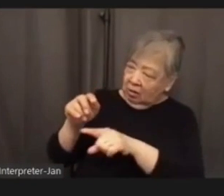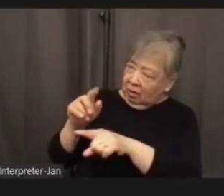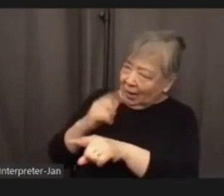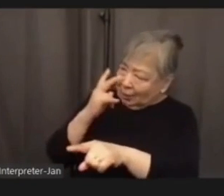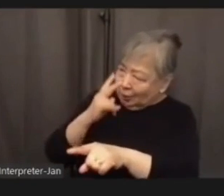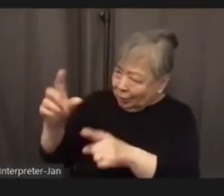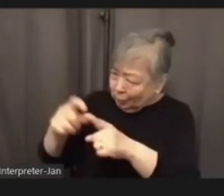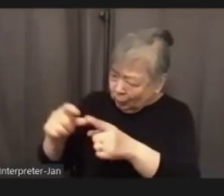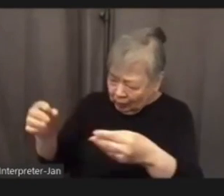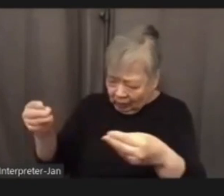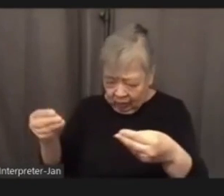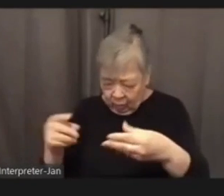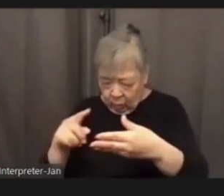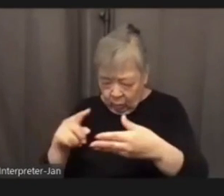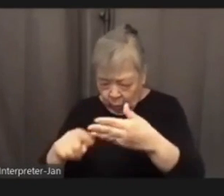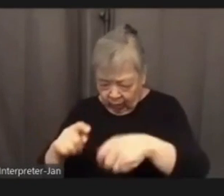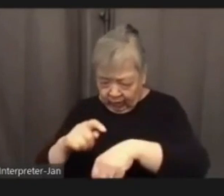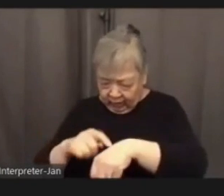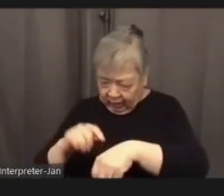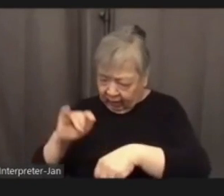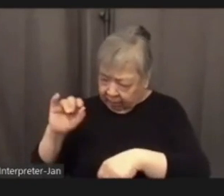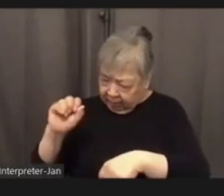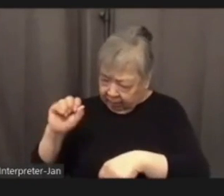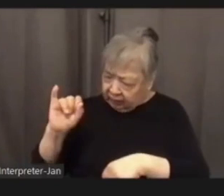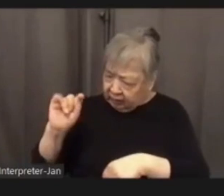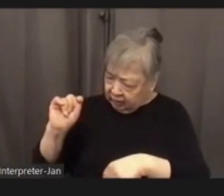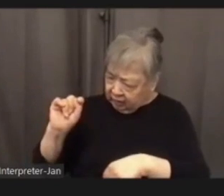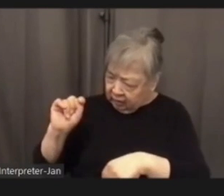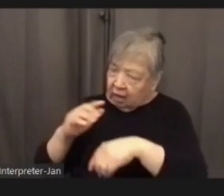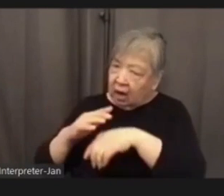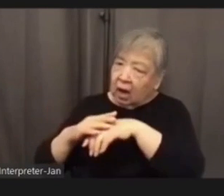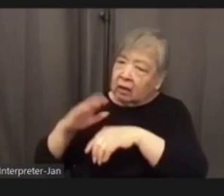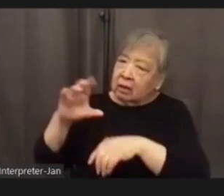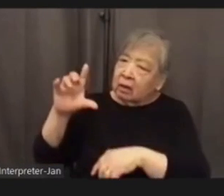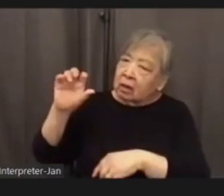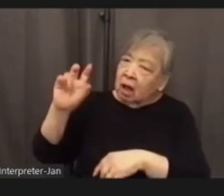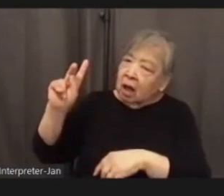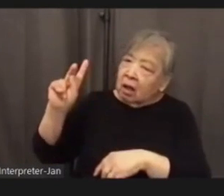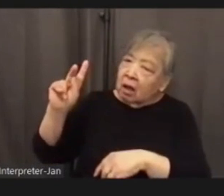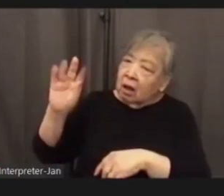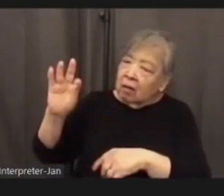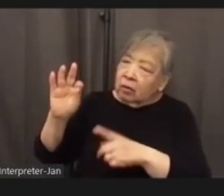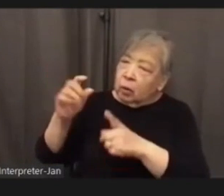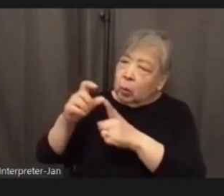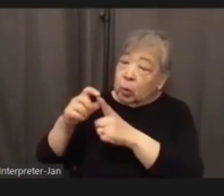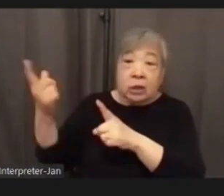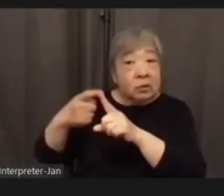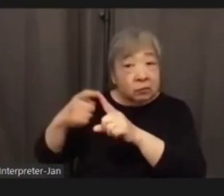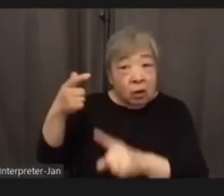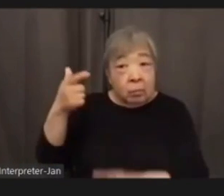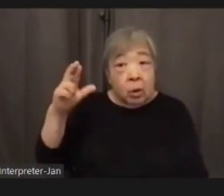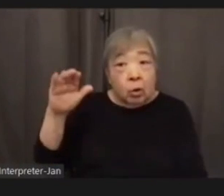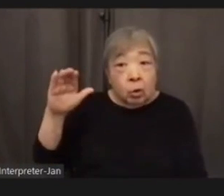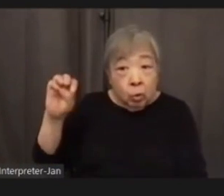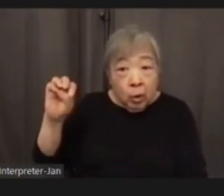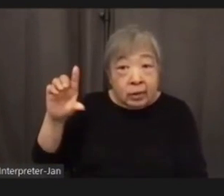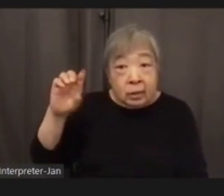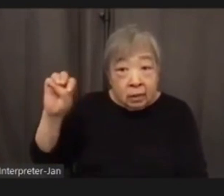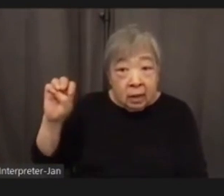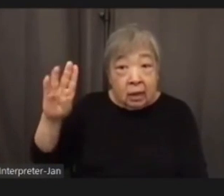"What time is it?" on the clock of the world, which comes from Grace Lee Boggs, the philosopher activist